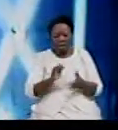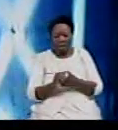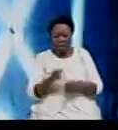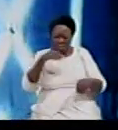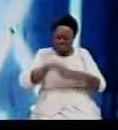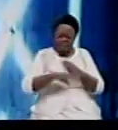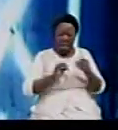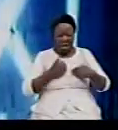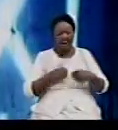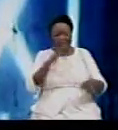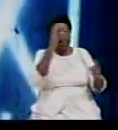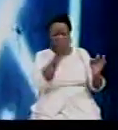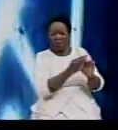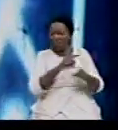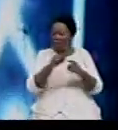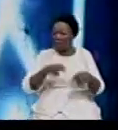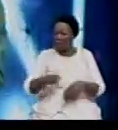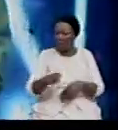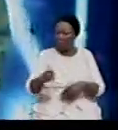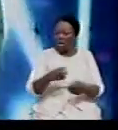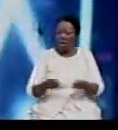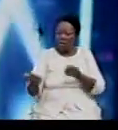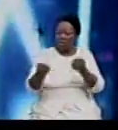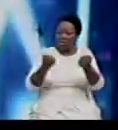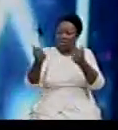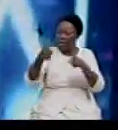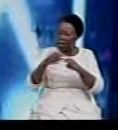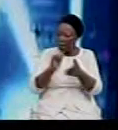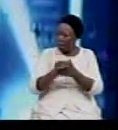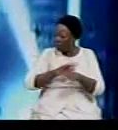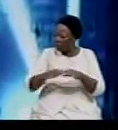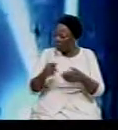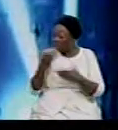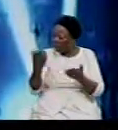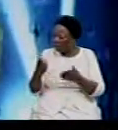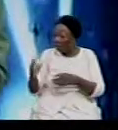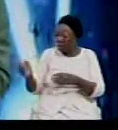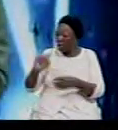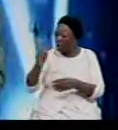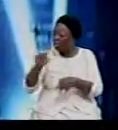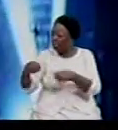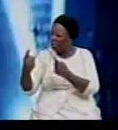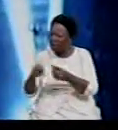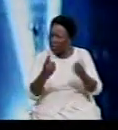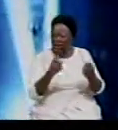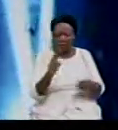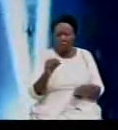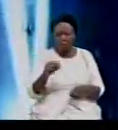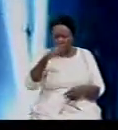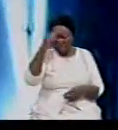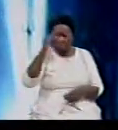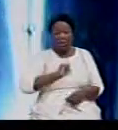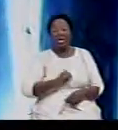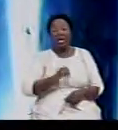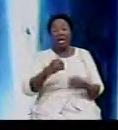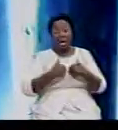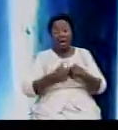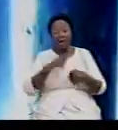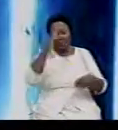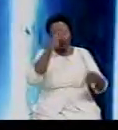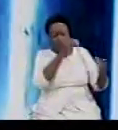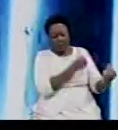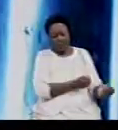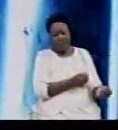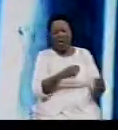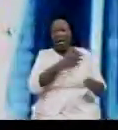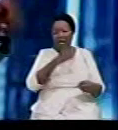and there. I'm even reading newspapers. Why? I have faith that this man knows where he's going